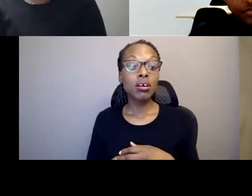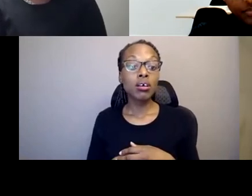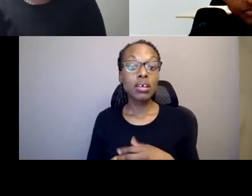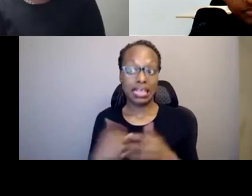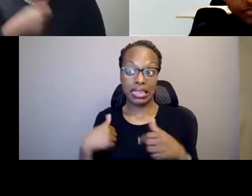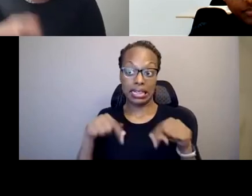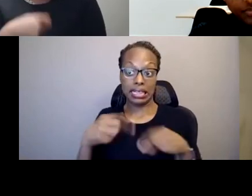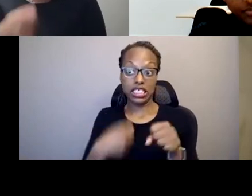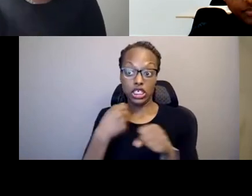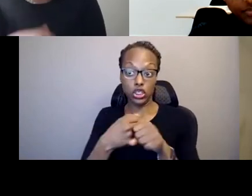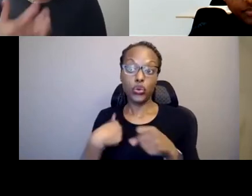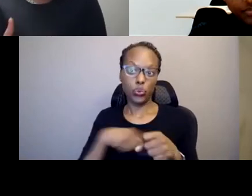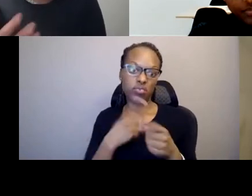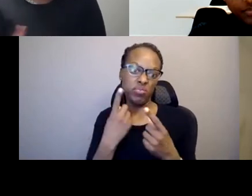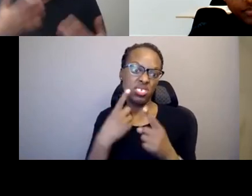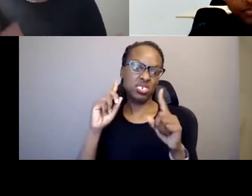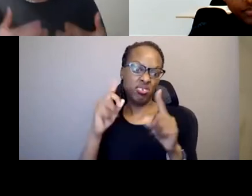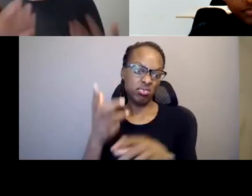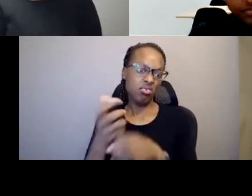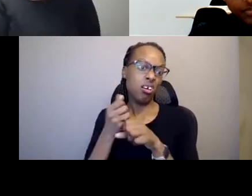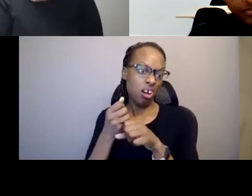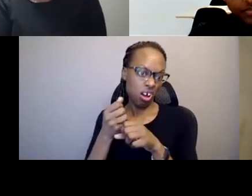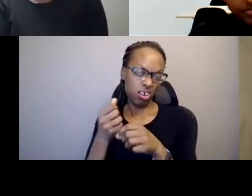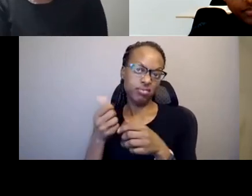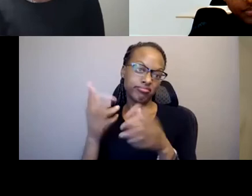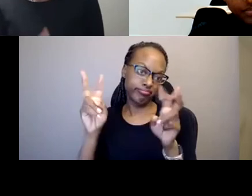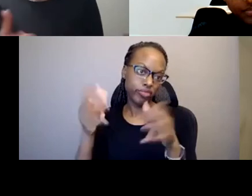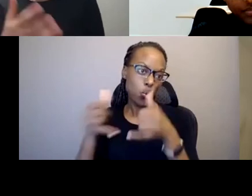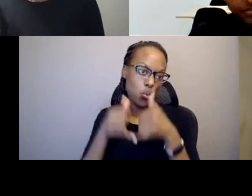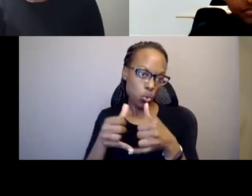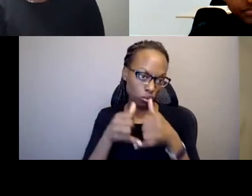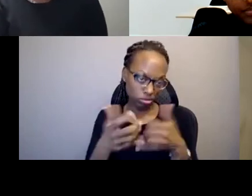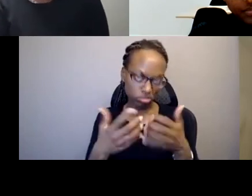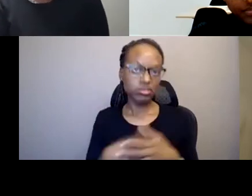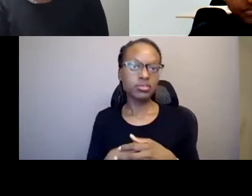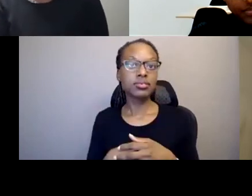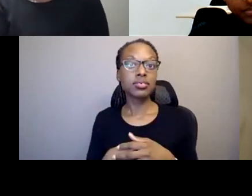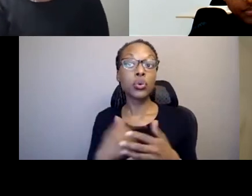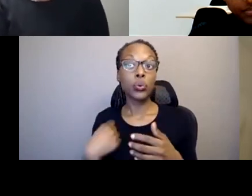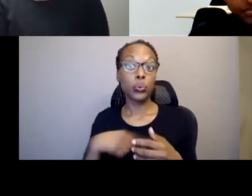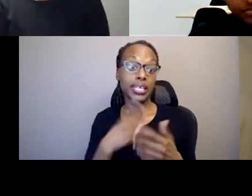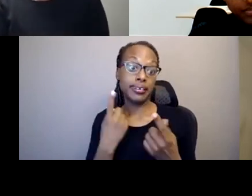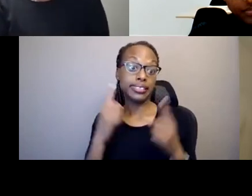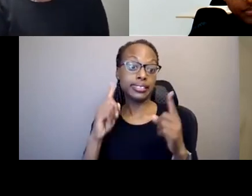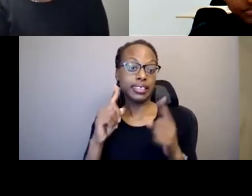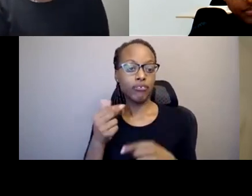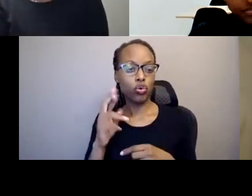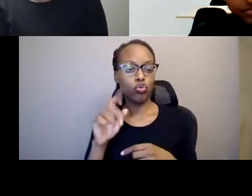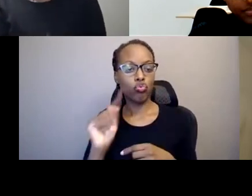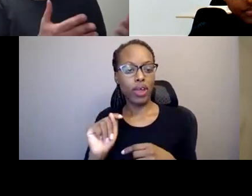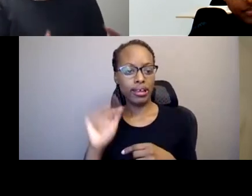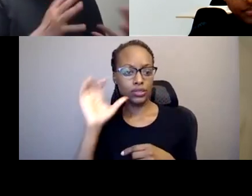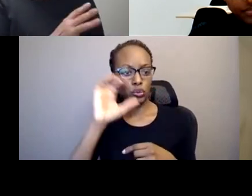year. We upped our, we did a very aggressive fundraising, grant writing campaign. But I think